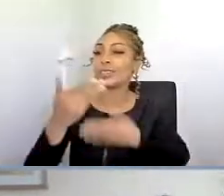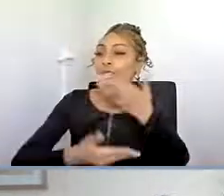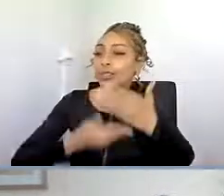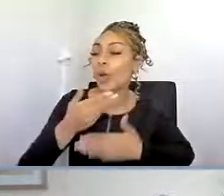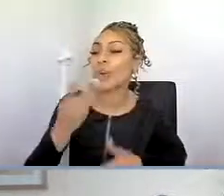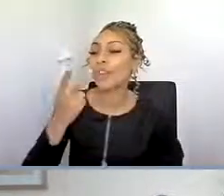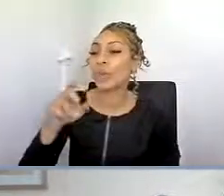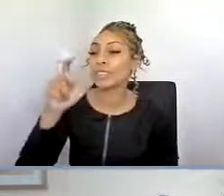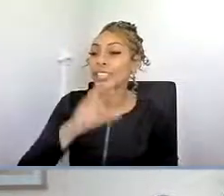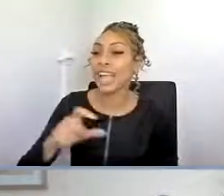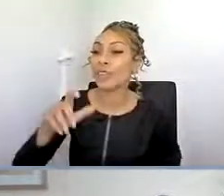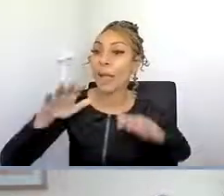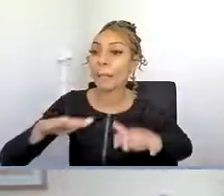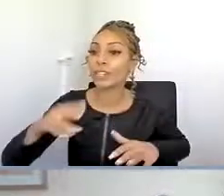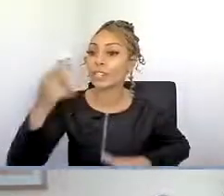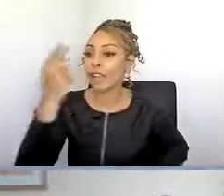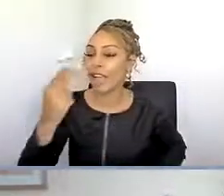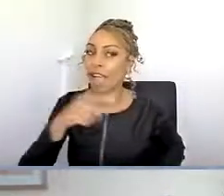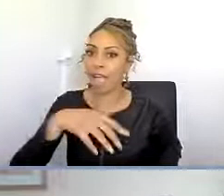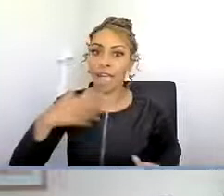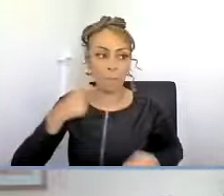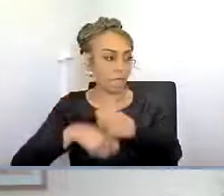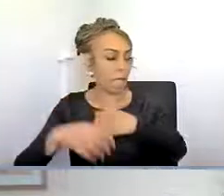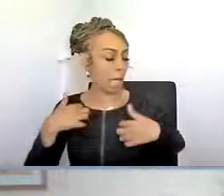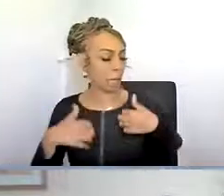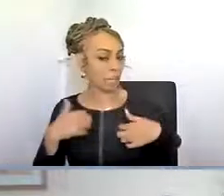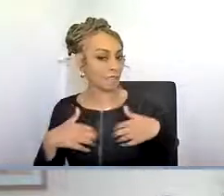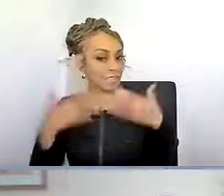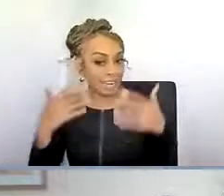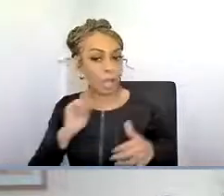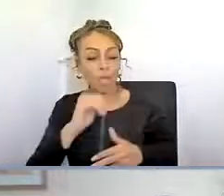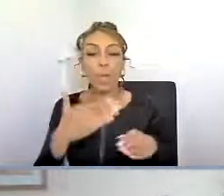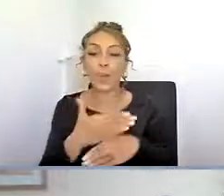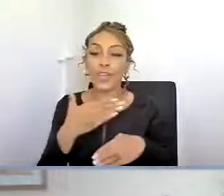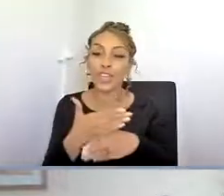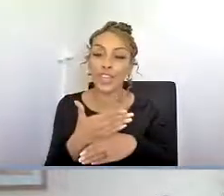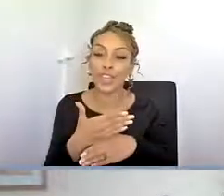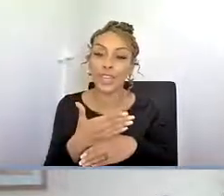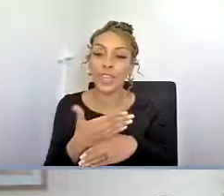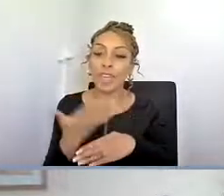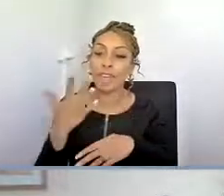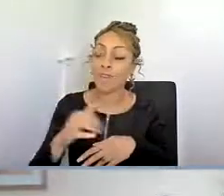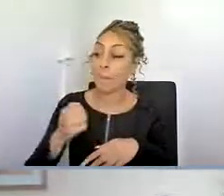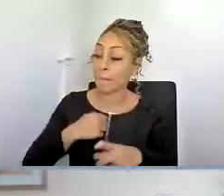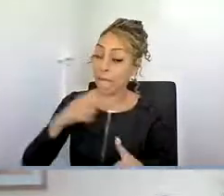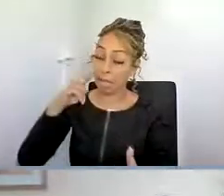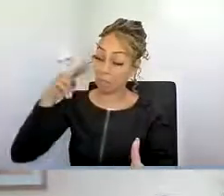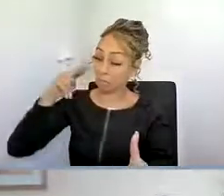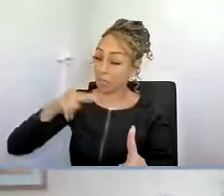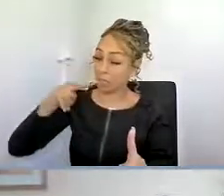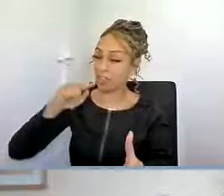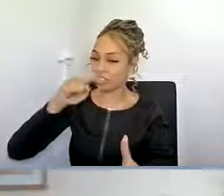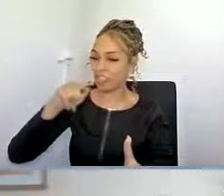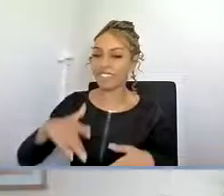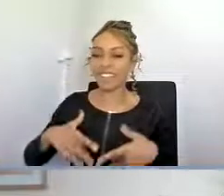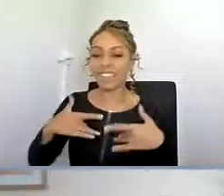art, there's quite a resurgence of interest in her work. And I think from my point of view, she really felt